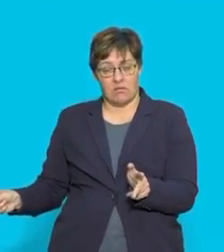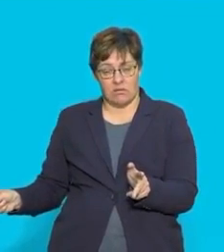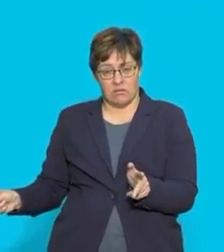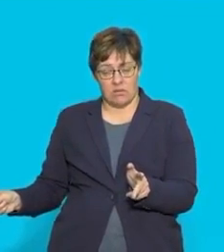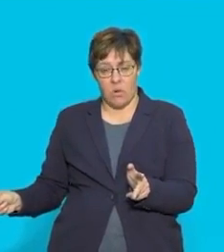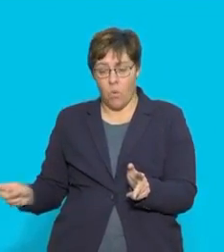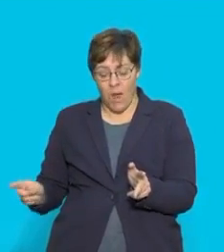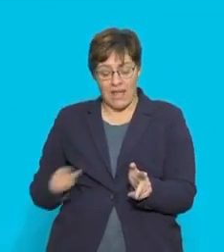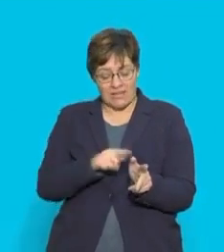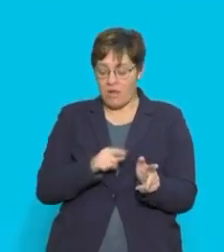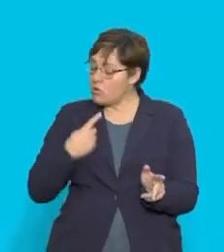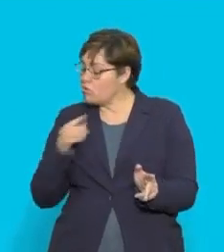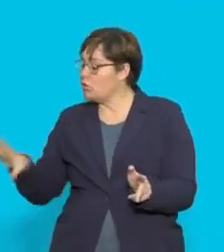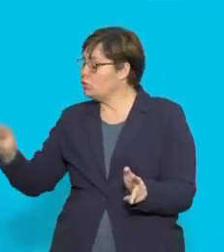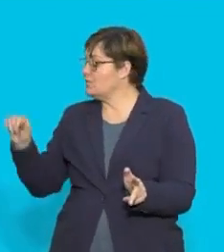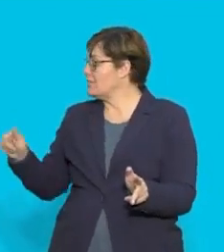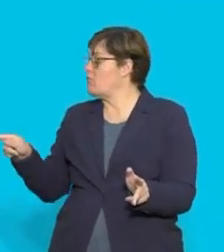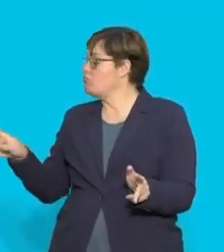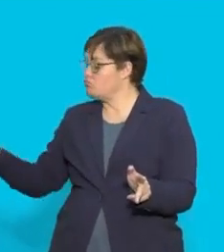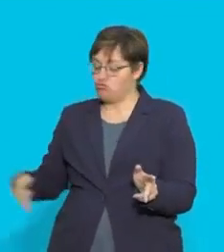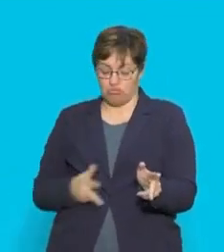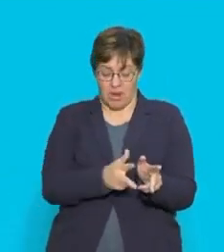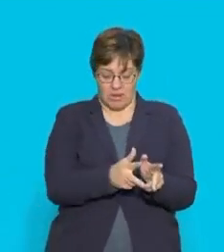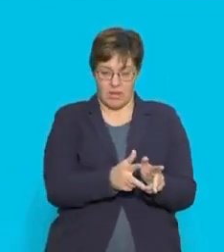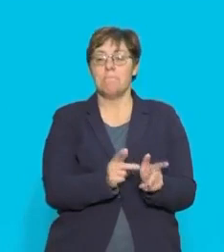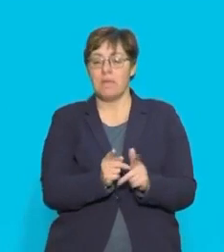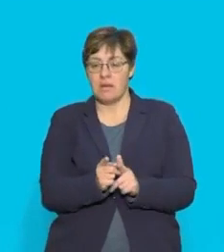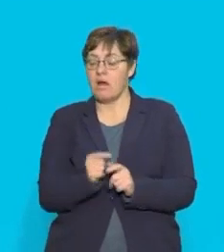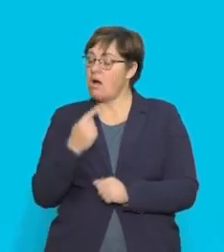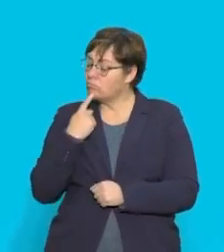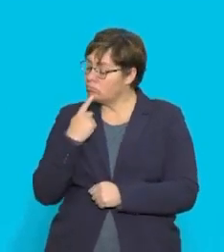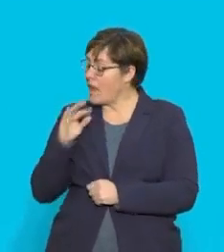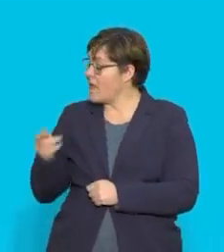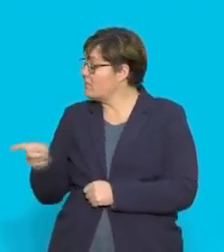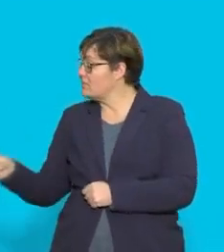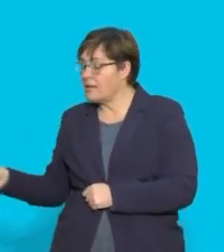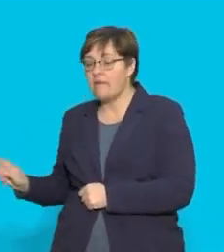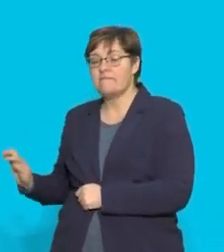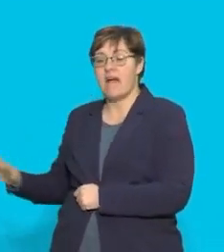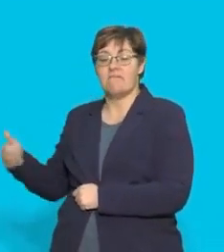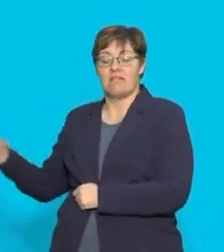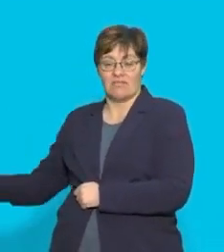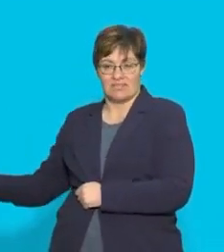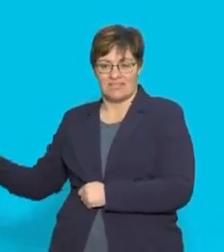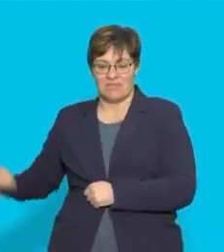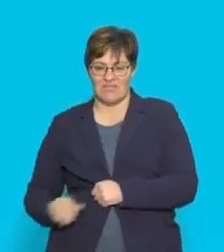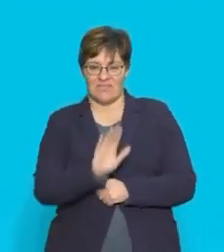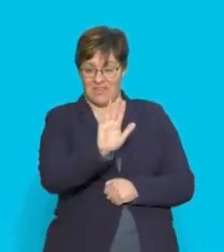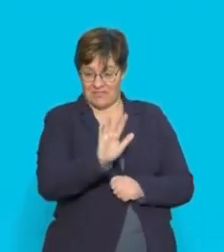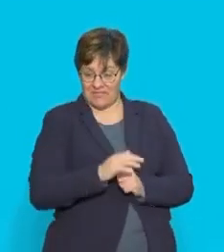So then the next car, so that spot has been taken. The next car will have what?